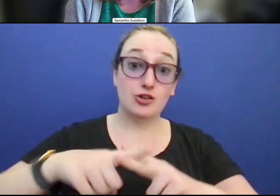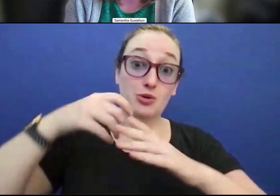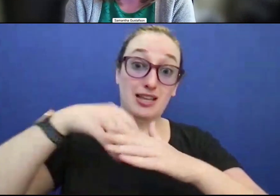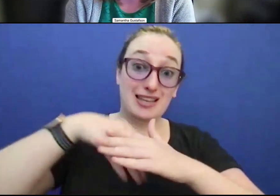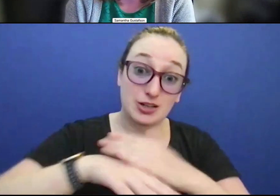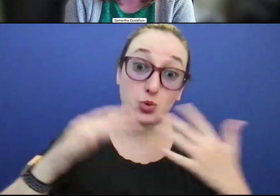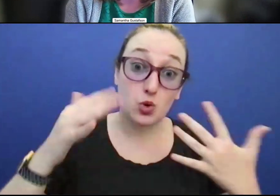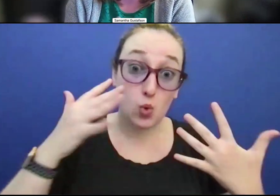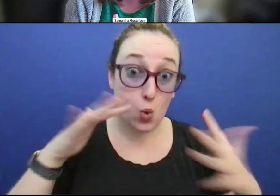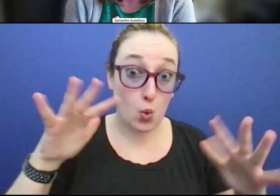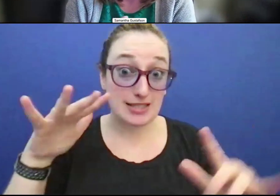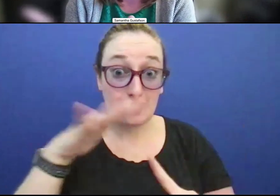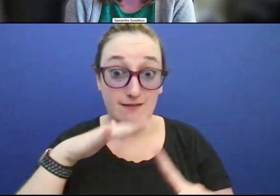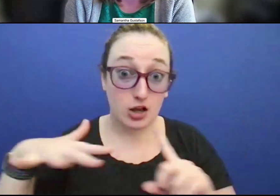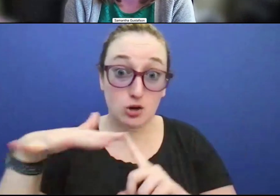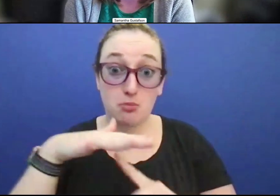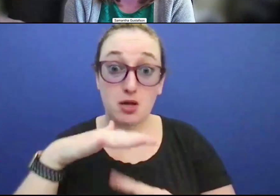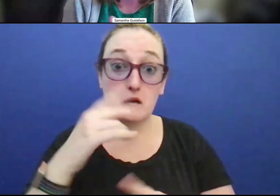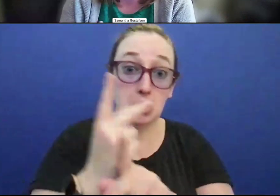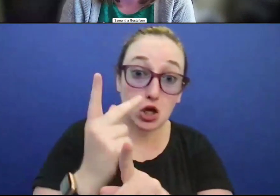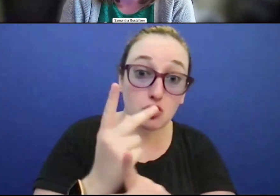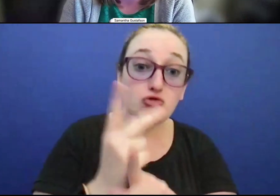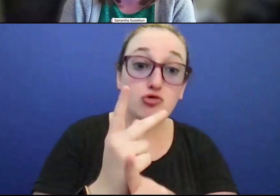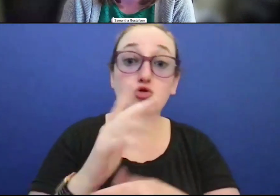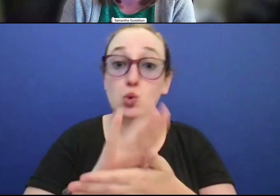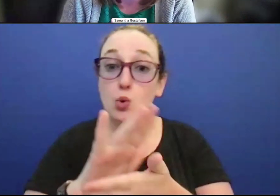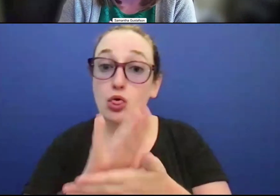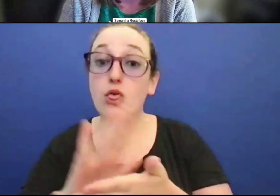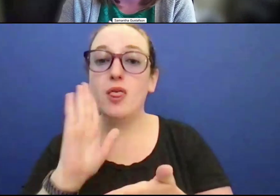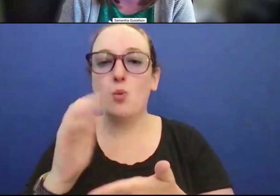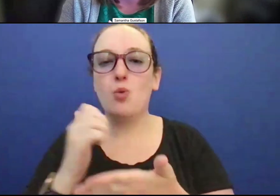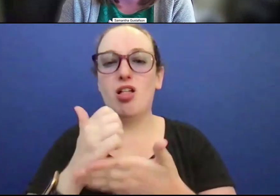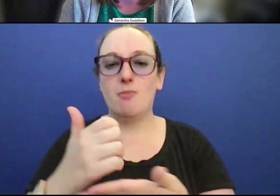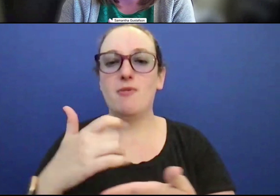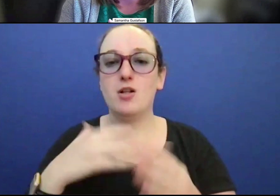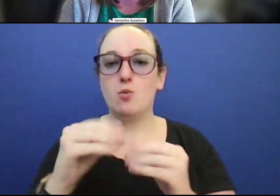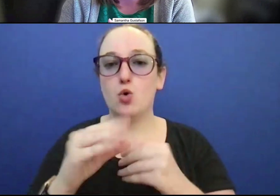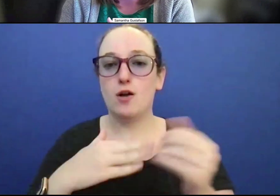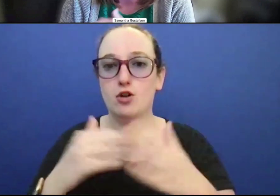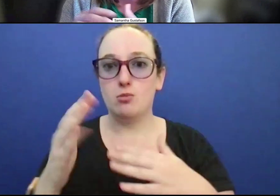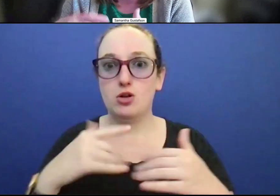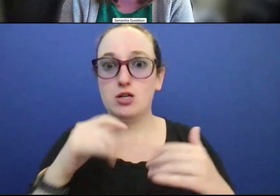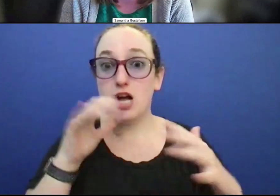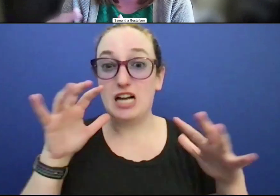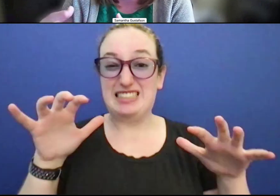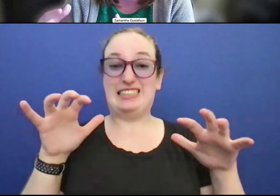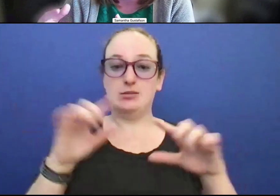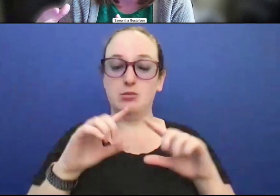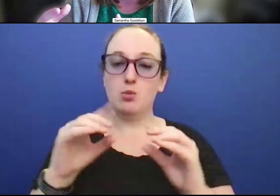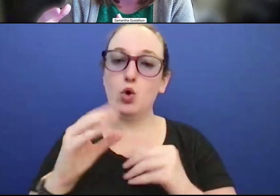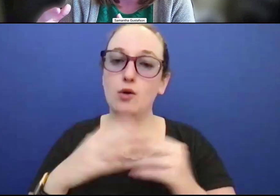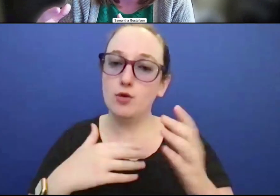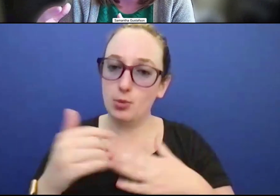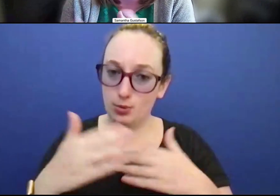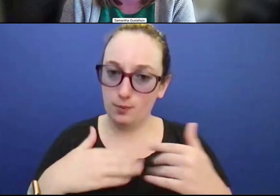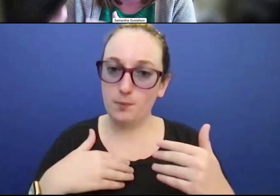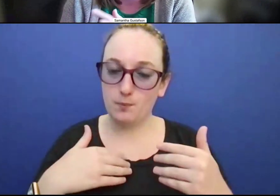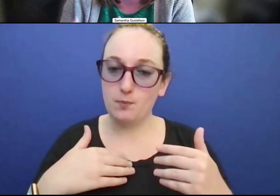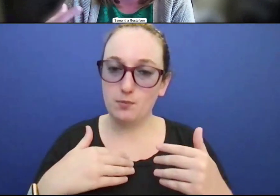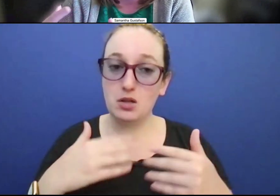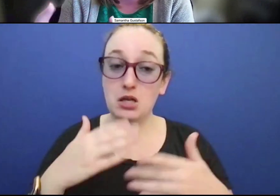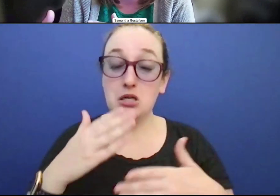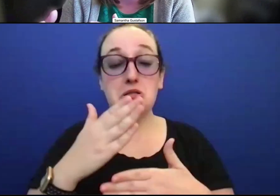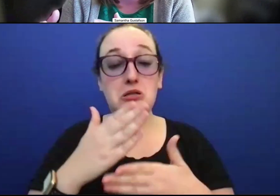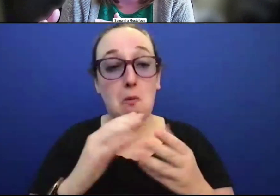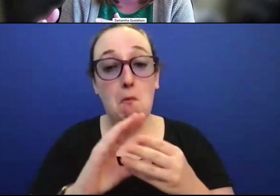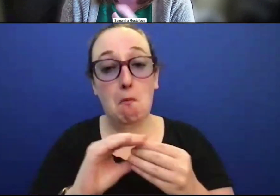more noisy environment, it can really help with comfort of the sound. And there's some there's some